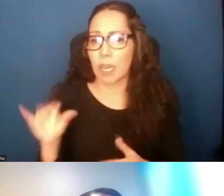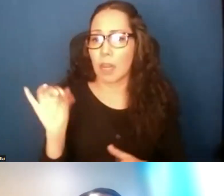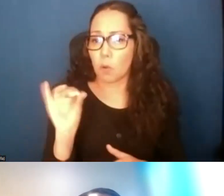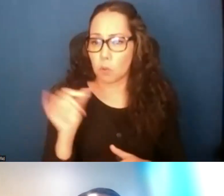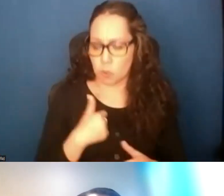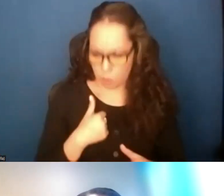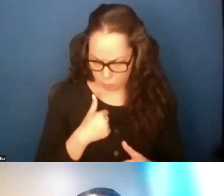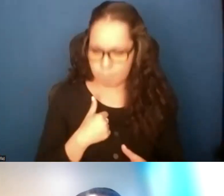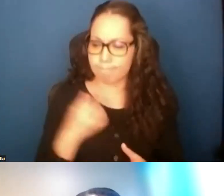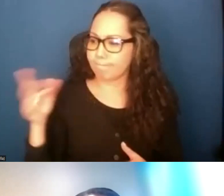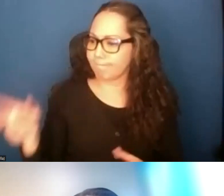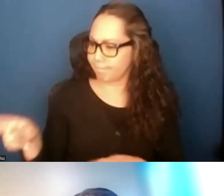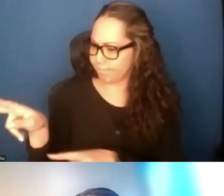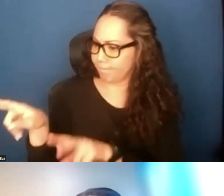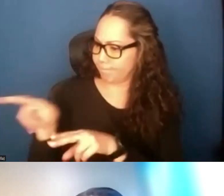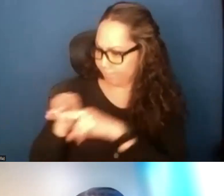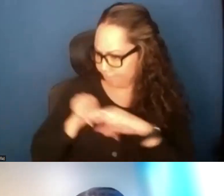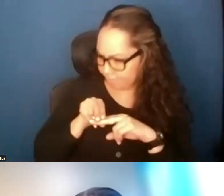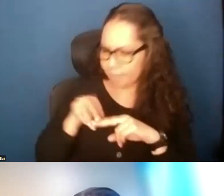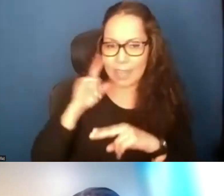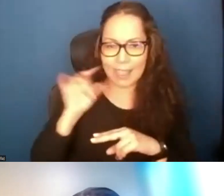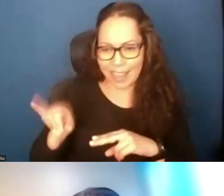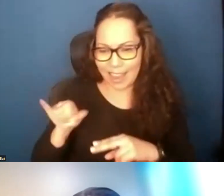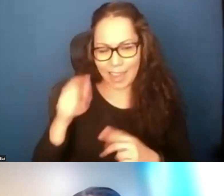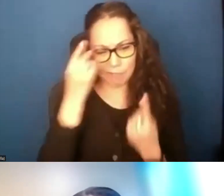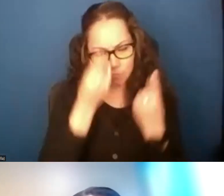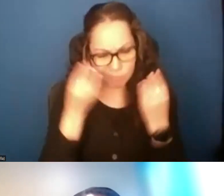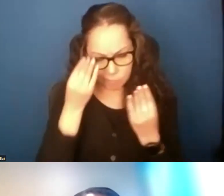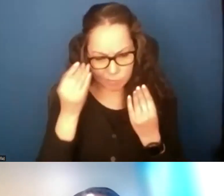may consider in making recommendations here in California.